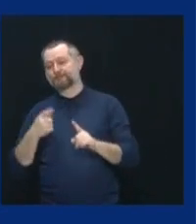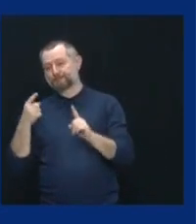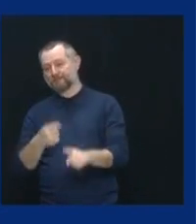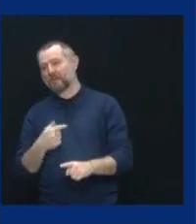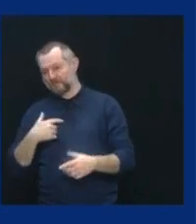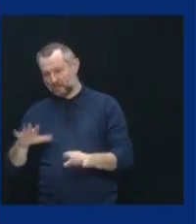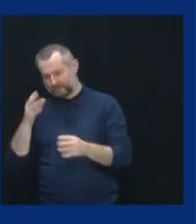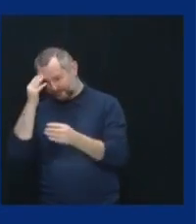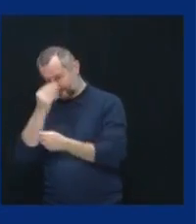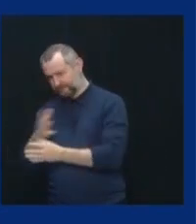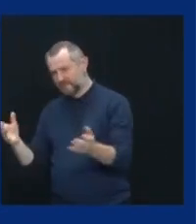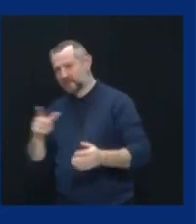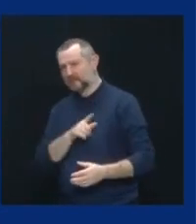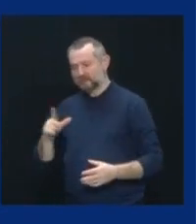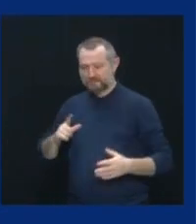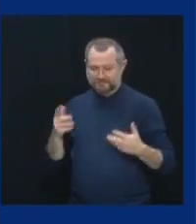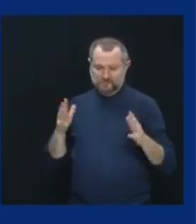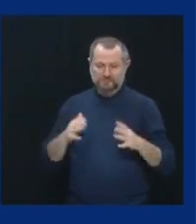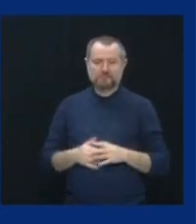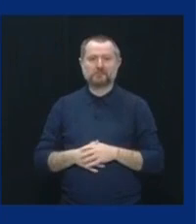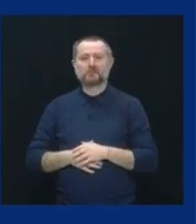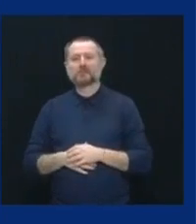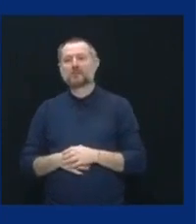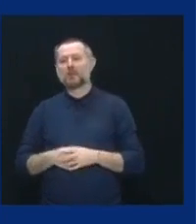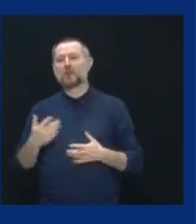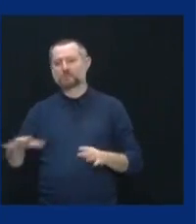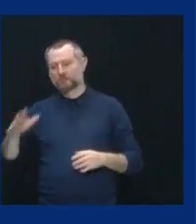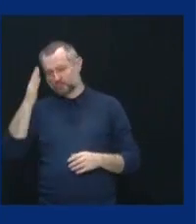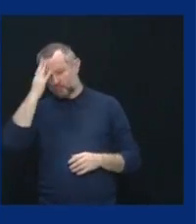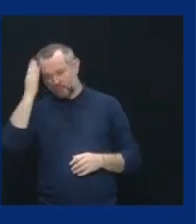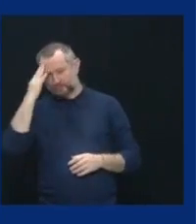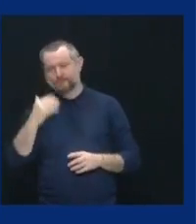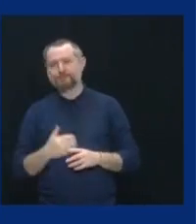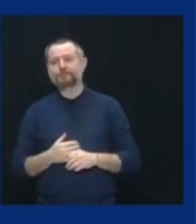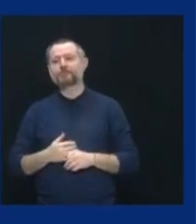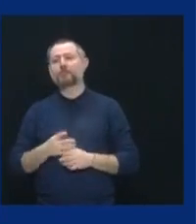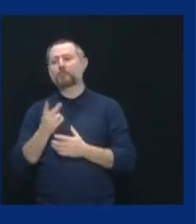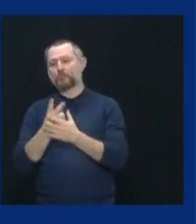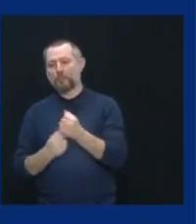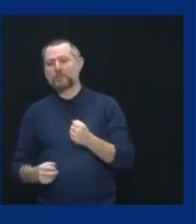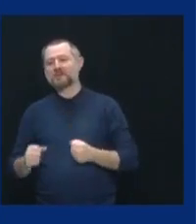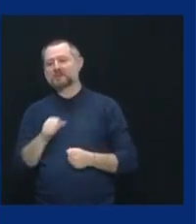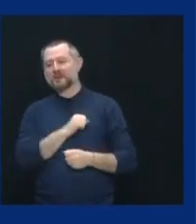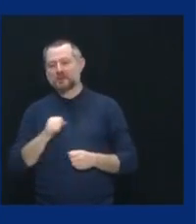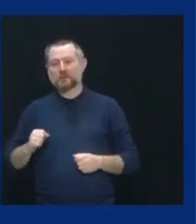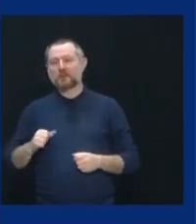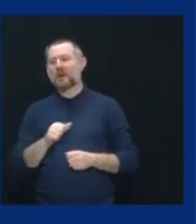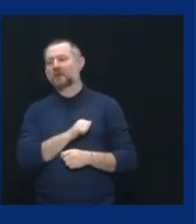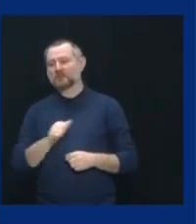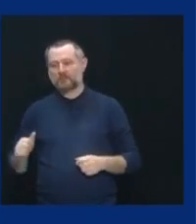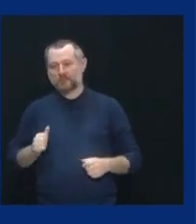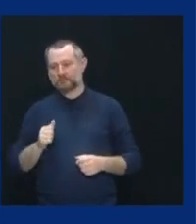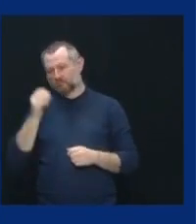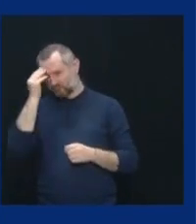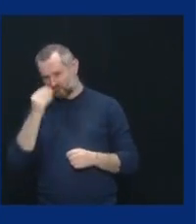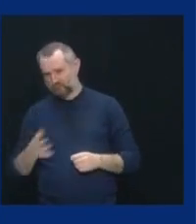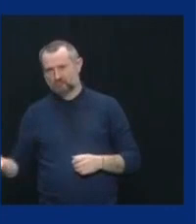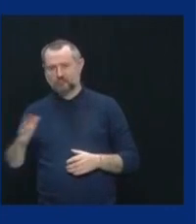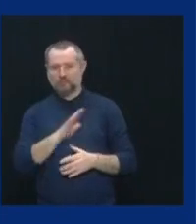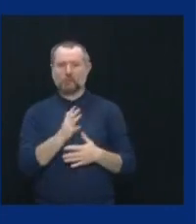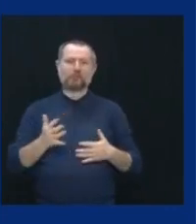know. They did know. They were told, Assembly and Senate, we have the Department of Justice, we're giving them